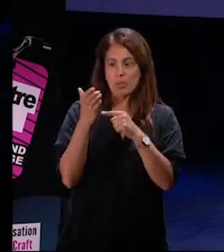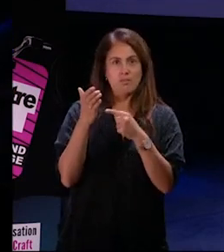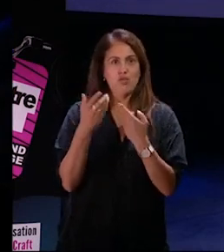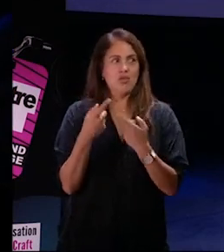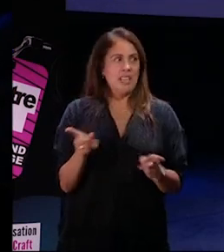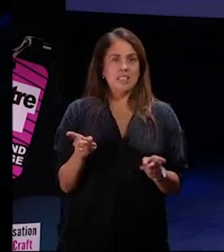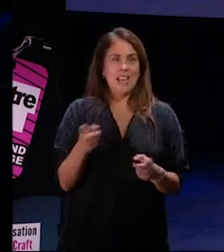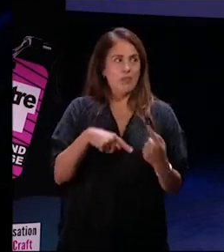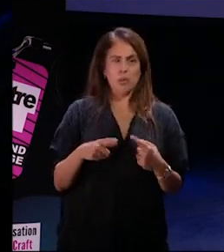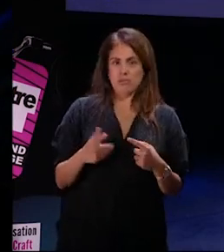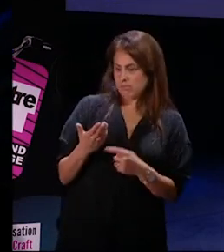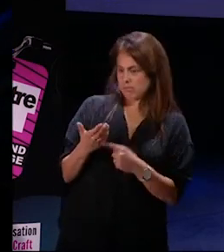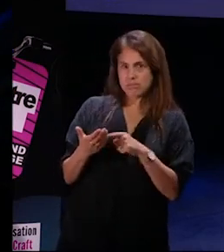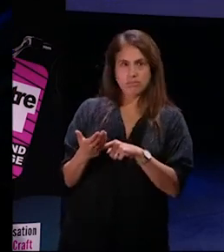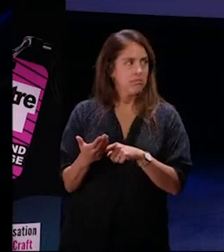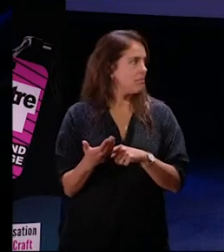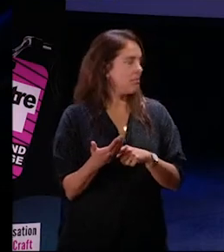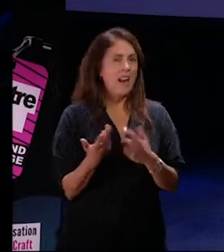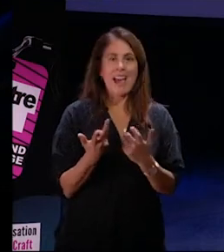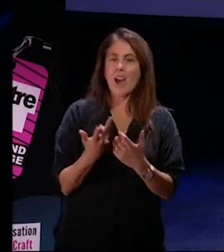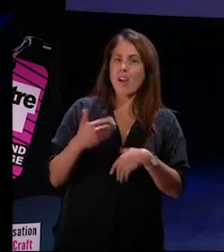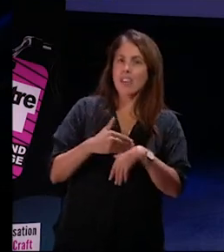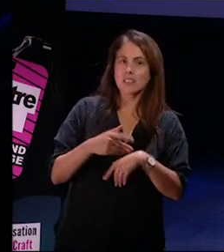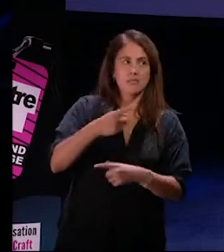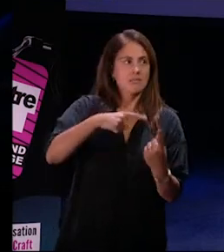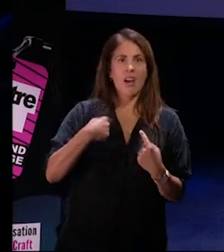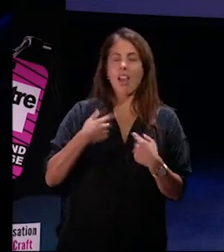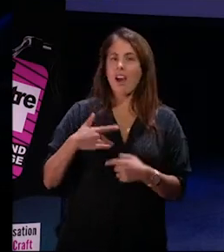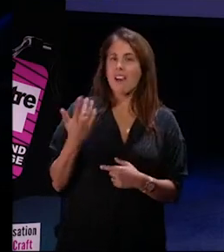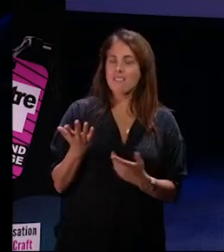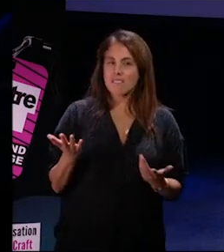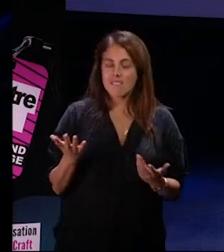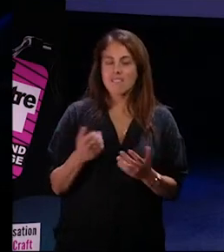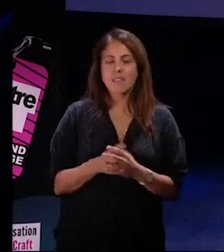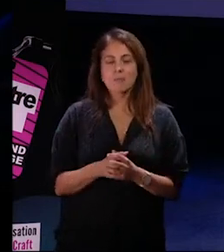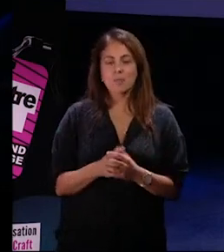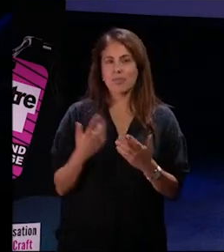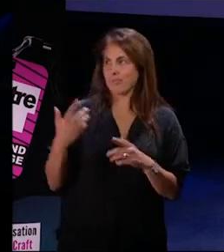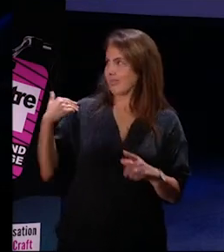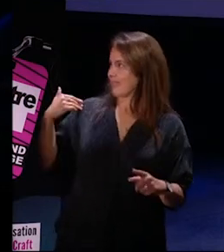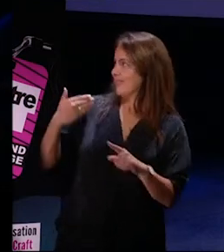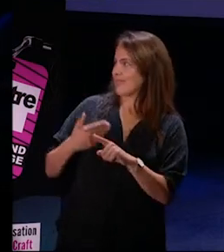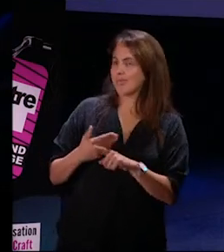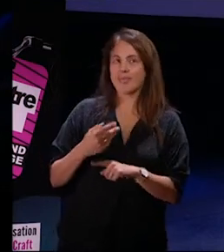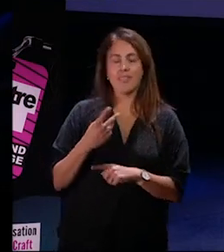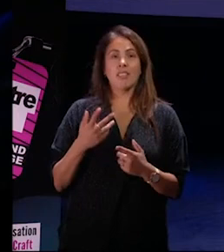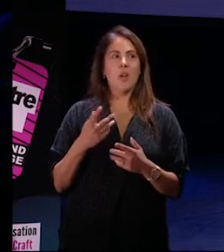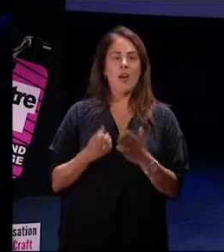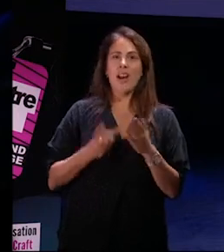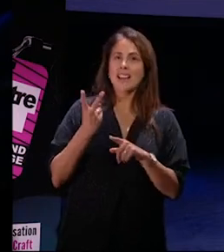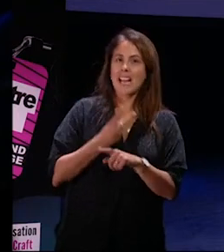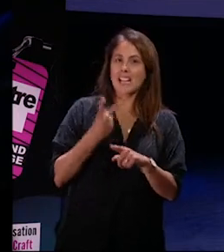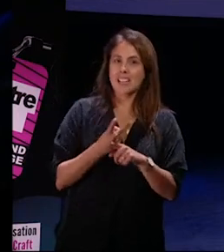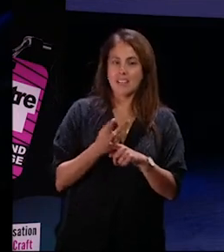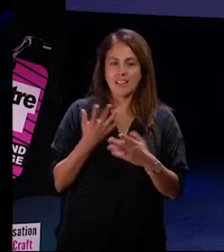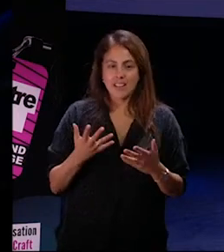were going to do with the iPhone or the impact it has on our lives today. So we're at that sort of point in that journey again, where